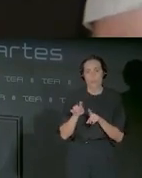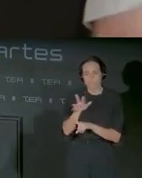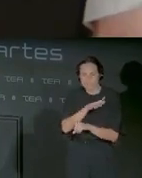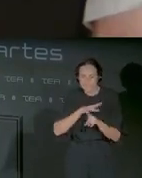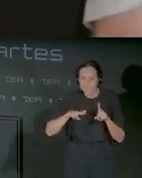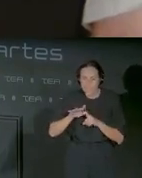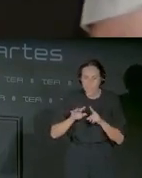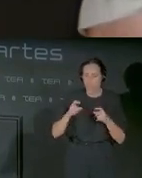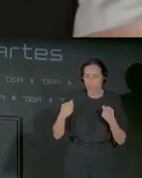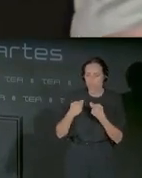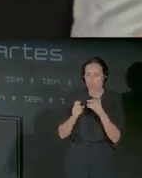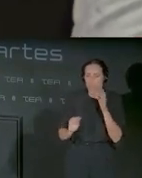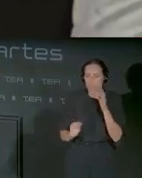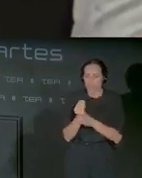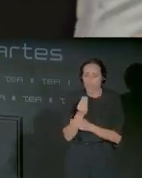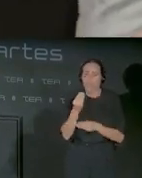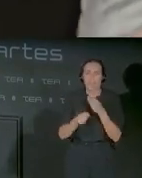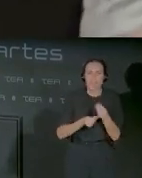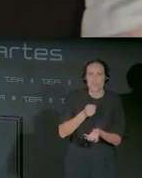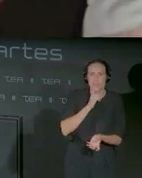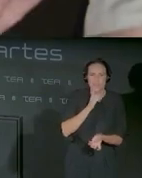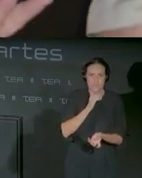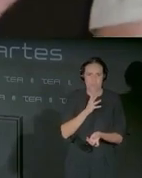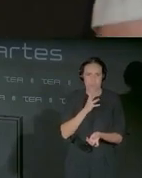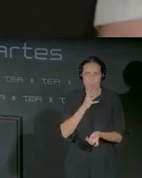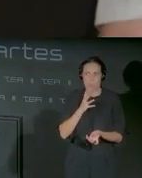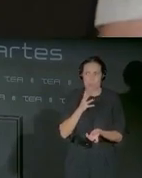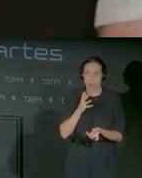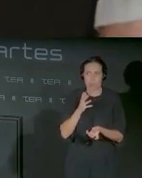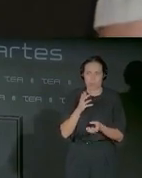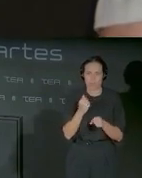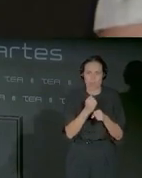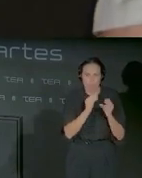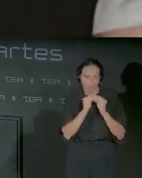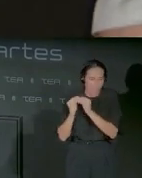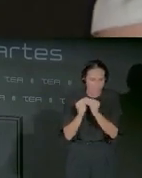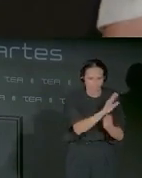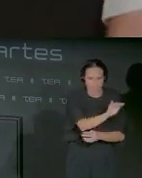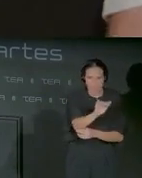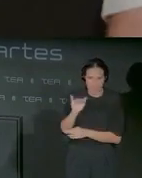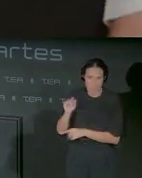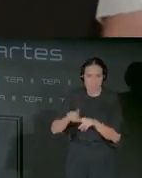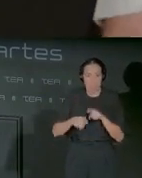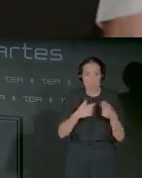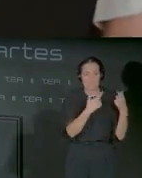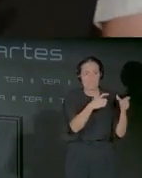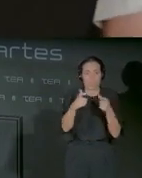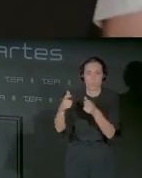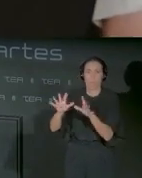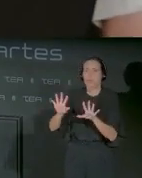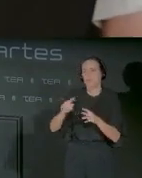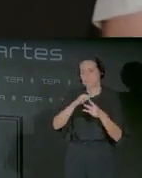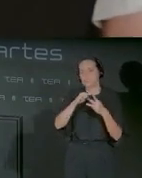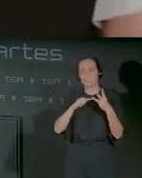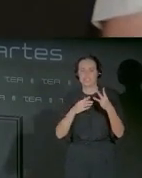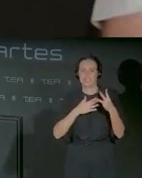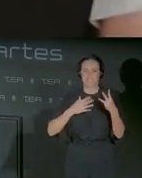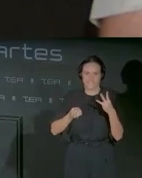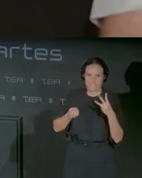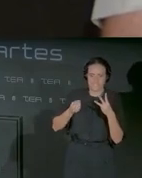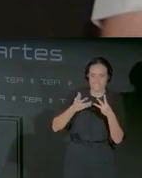sectors. Maybe 3 points in terms of the main challenges that we see. Funding, public funding, we